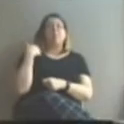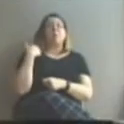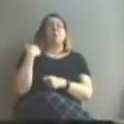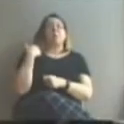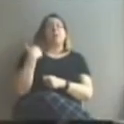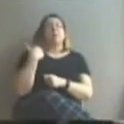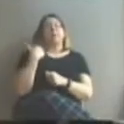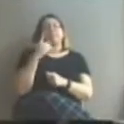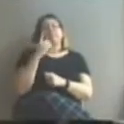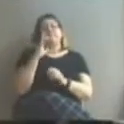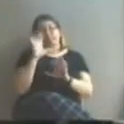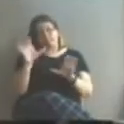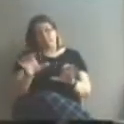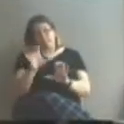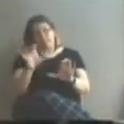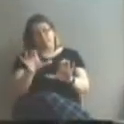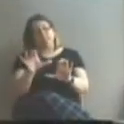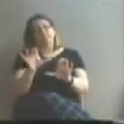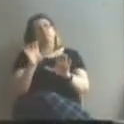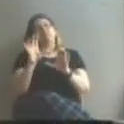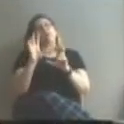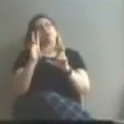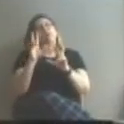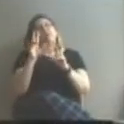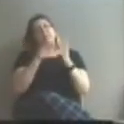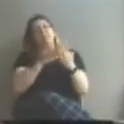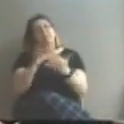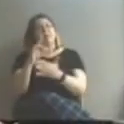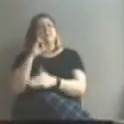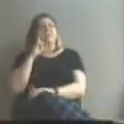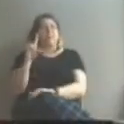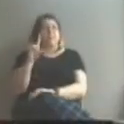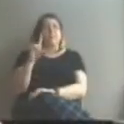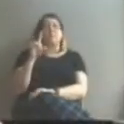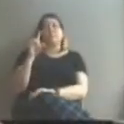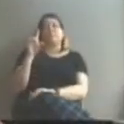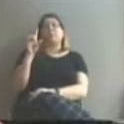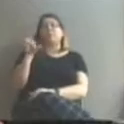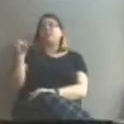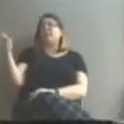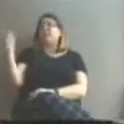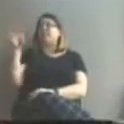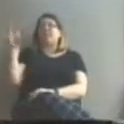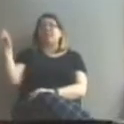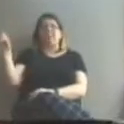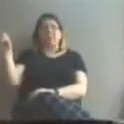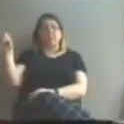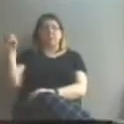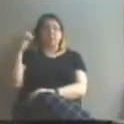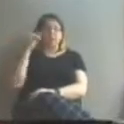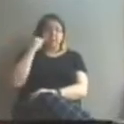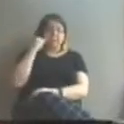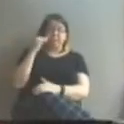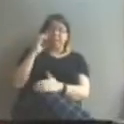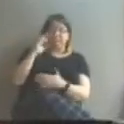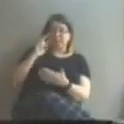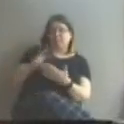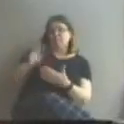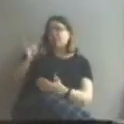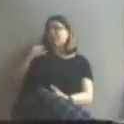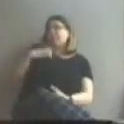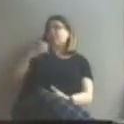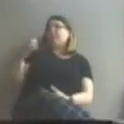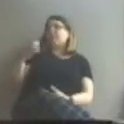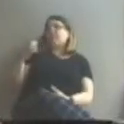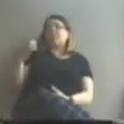a objective study on outsourcing, because every time that we would look into anything, that was a complaint we would get. Oh,